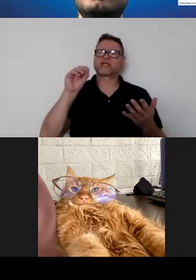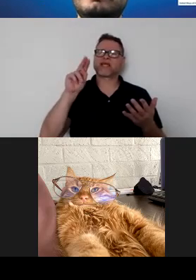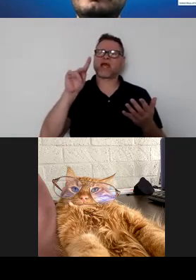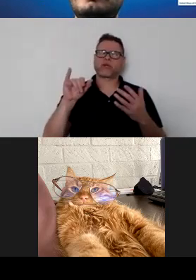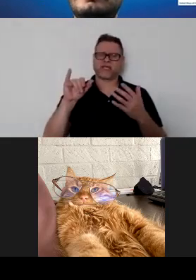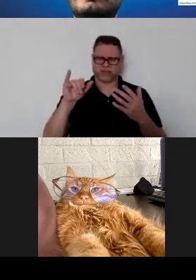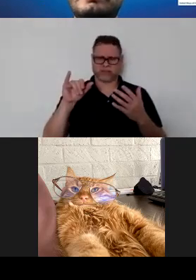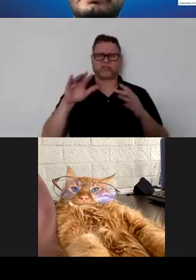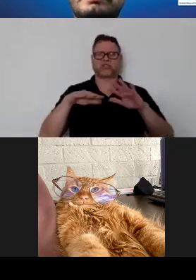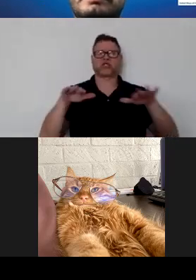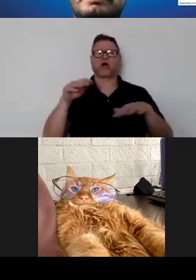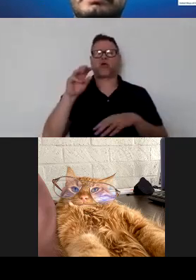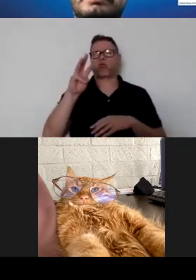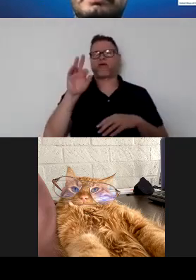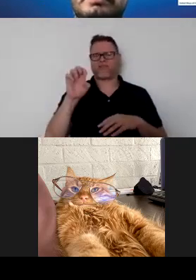Really informative,